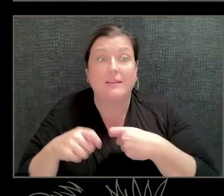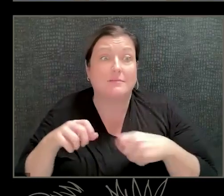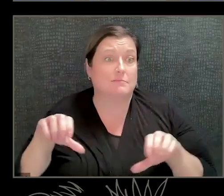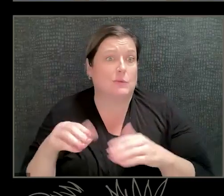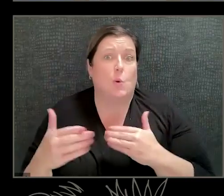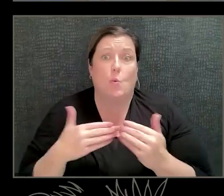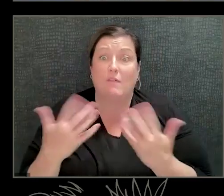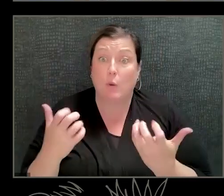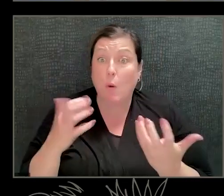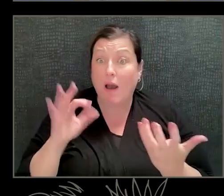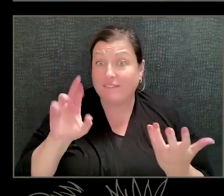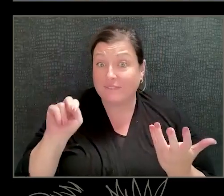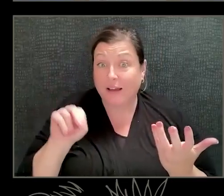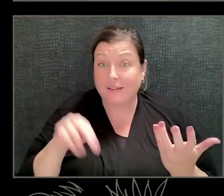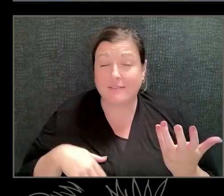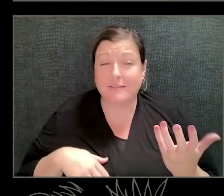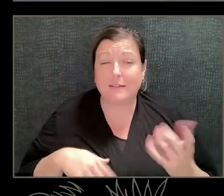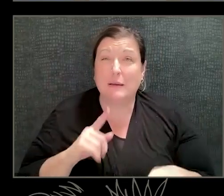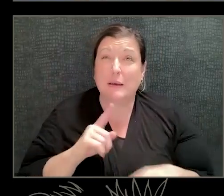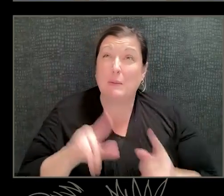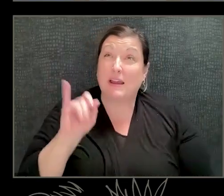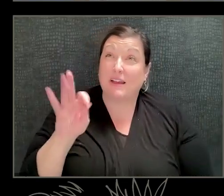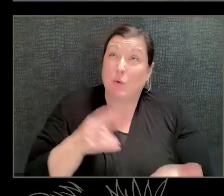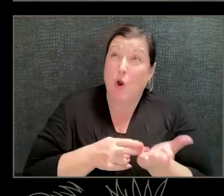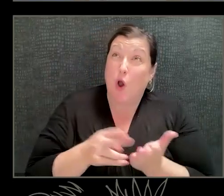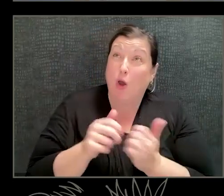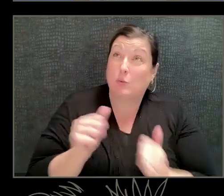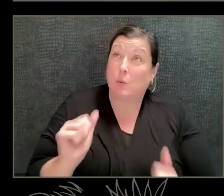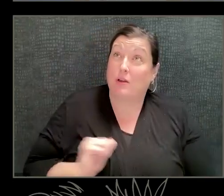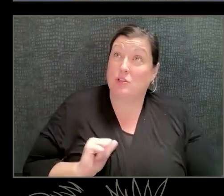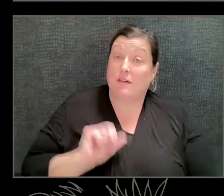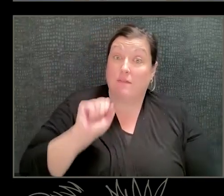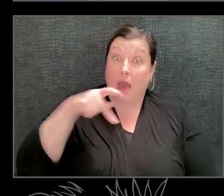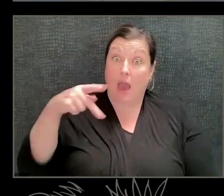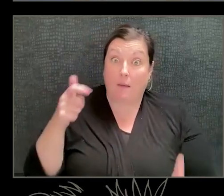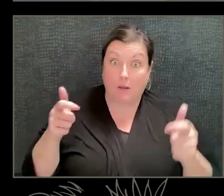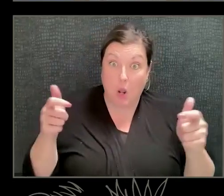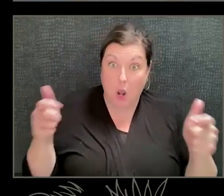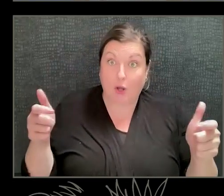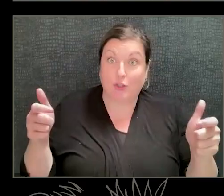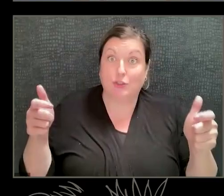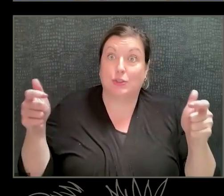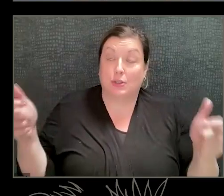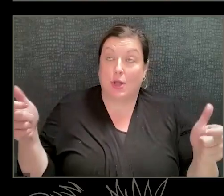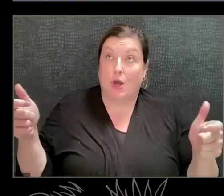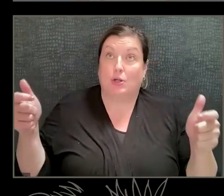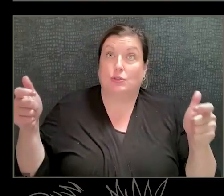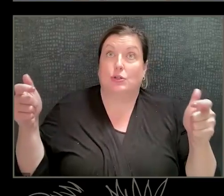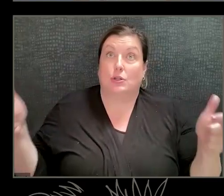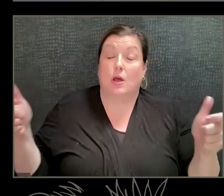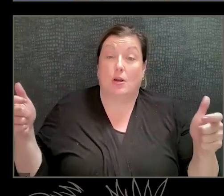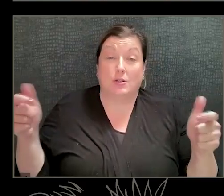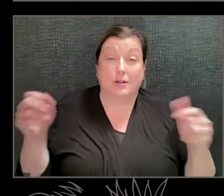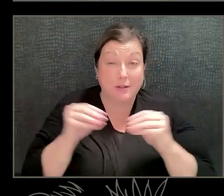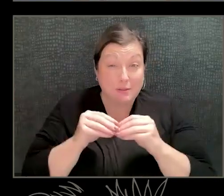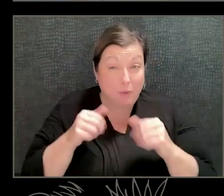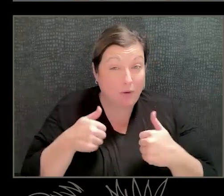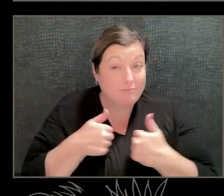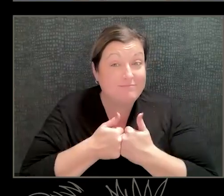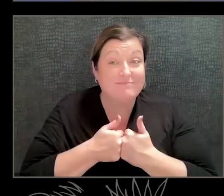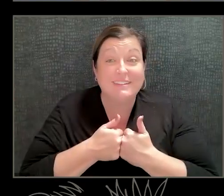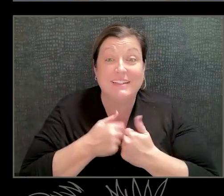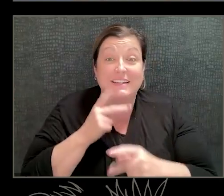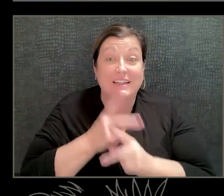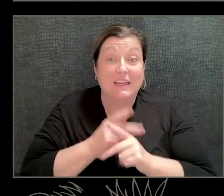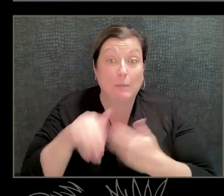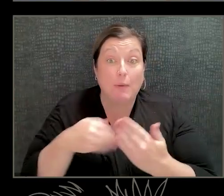fun. But if we're honest with ourselves, as our app grows larger and larger and larger, it gets more and more difficult to keep all of